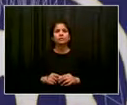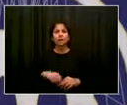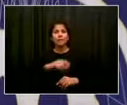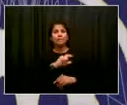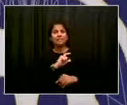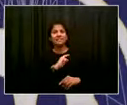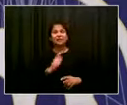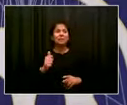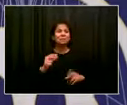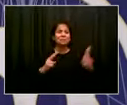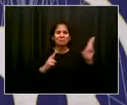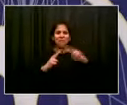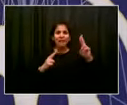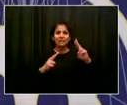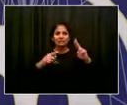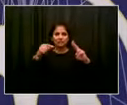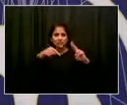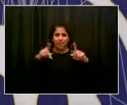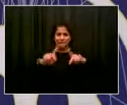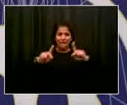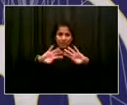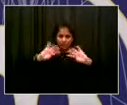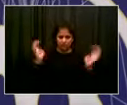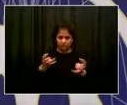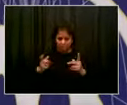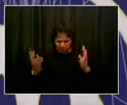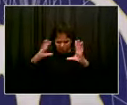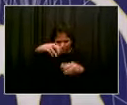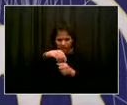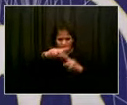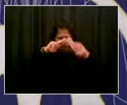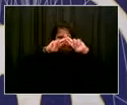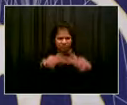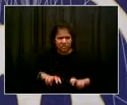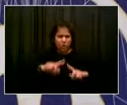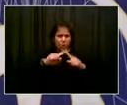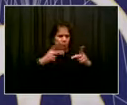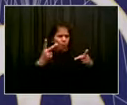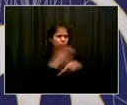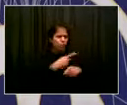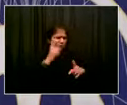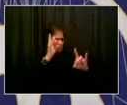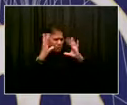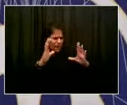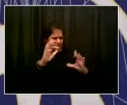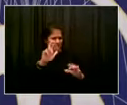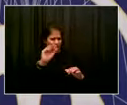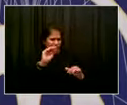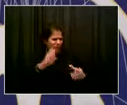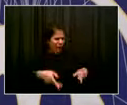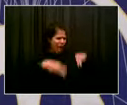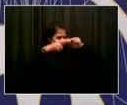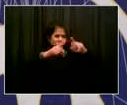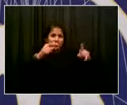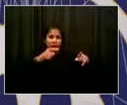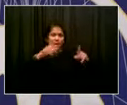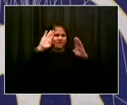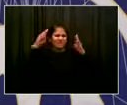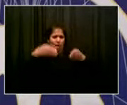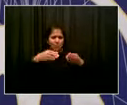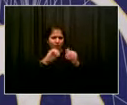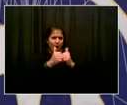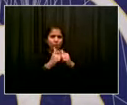worst. We utilize really next-level precision policing policies and address geography and the right subjects. You have to consider, even